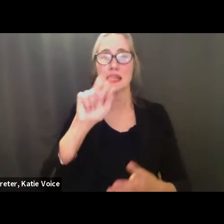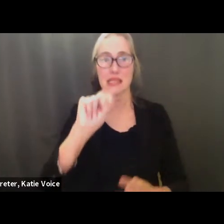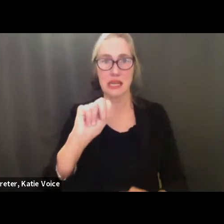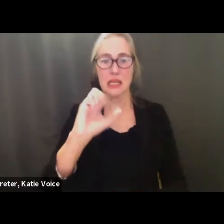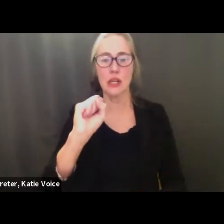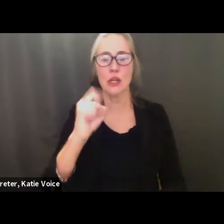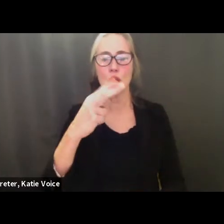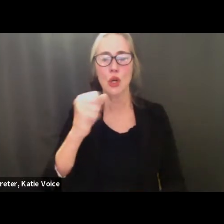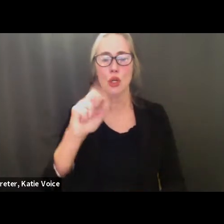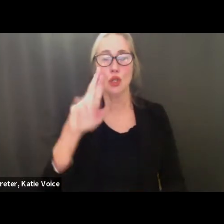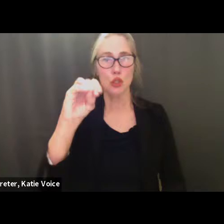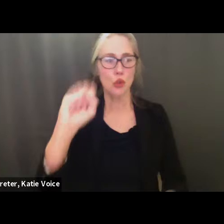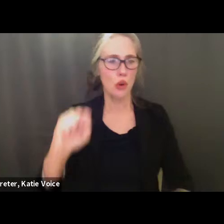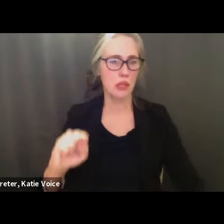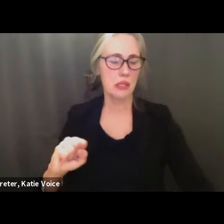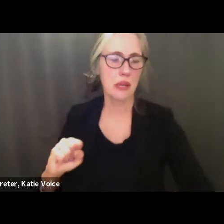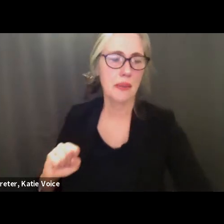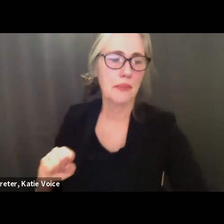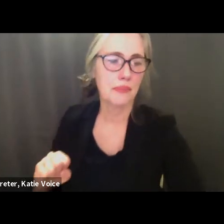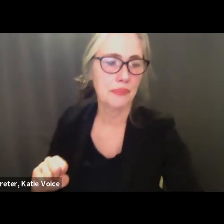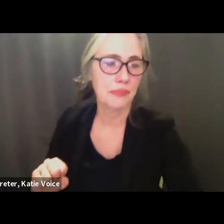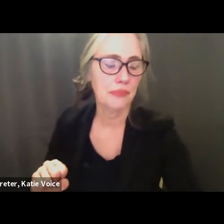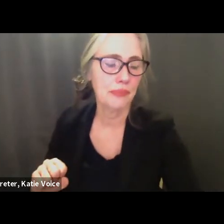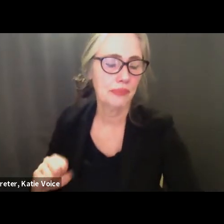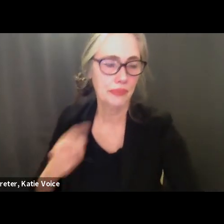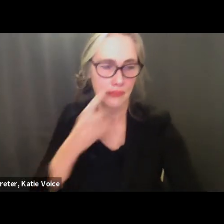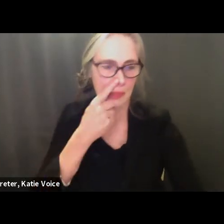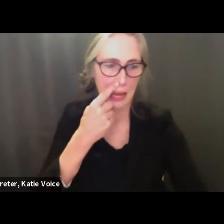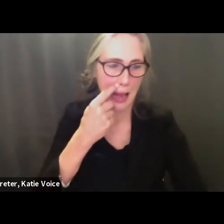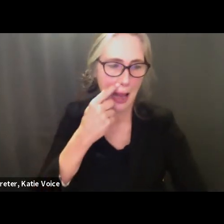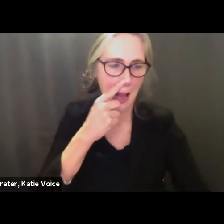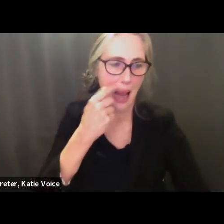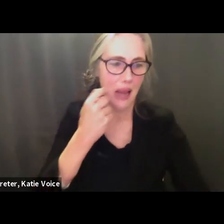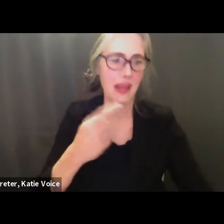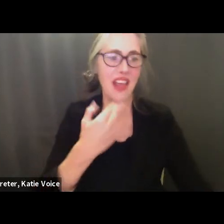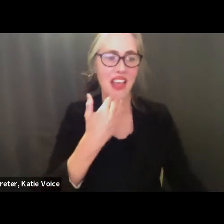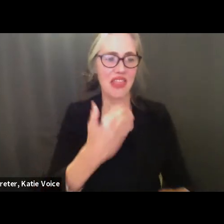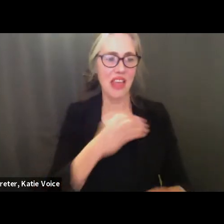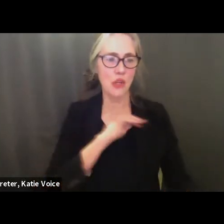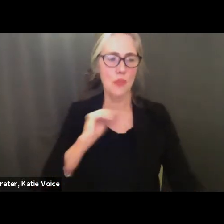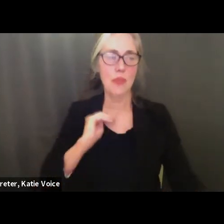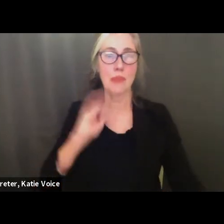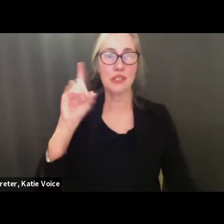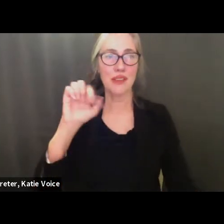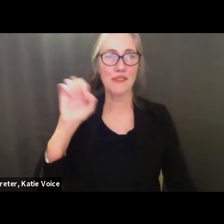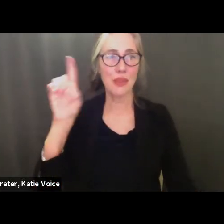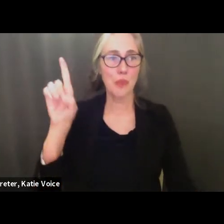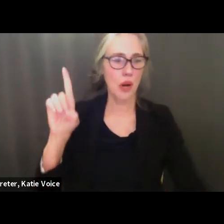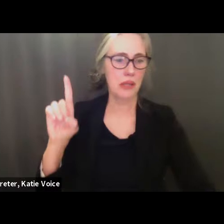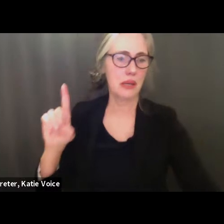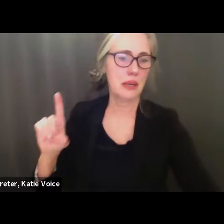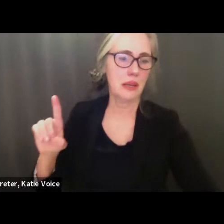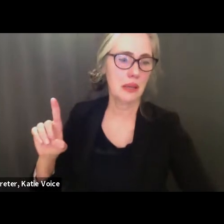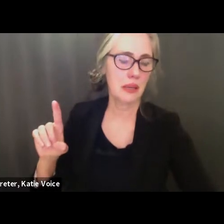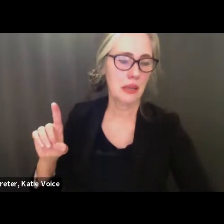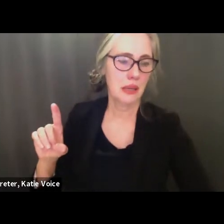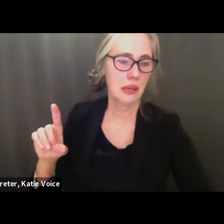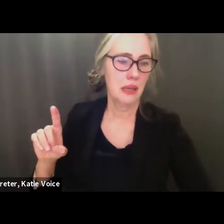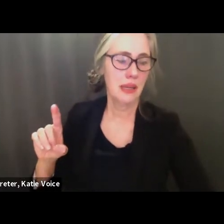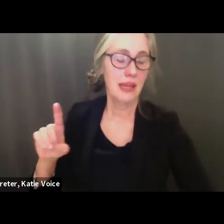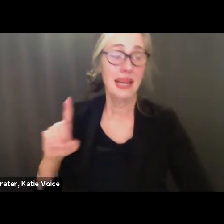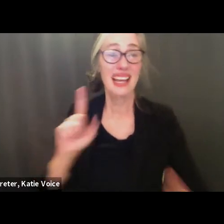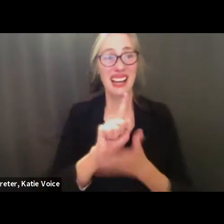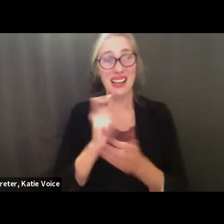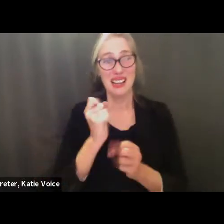Thank you. Can you hear me? Yes, go ahead. Thank you, members of the board. Over the last year, we've heard you state that you're following